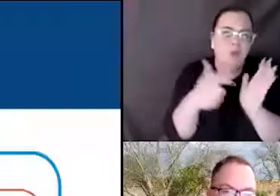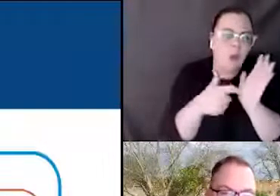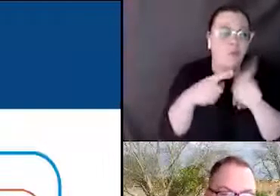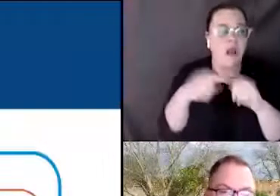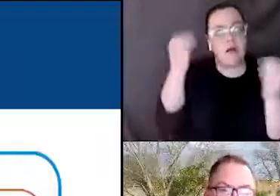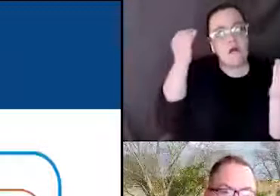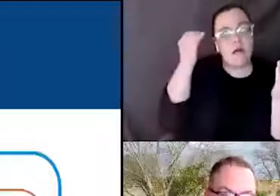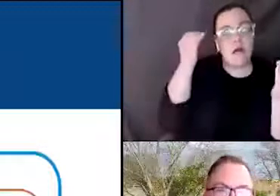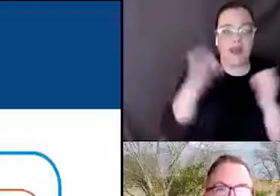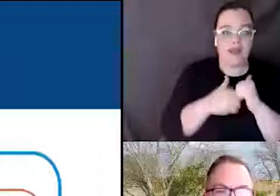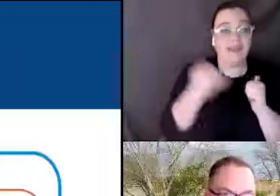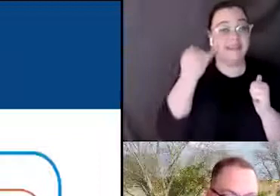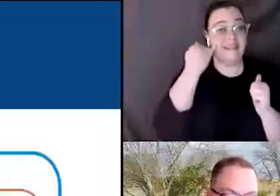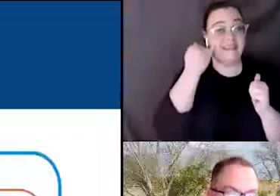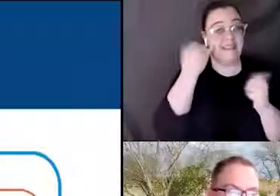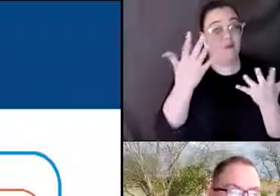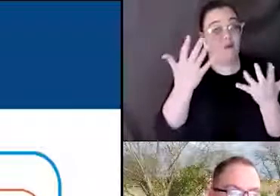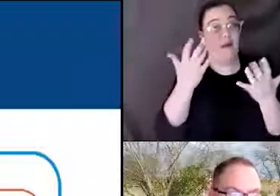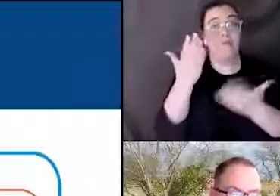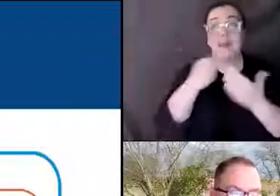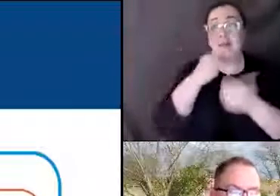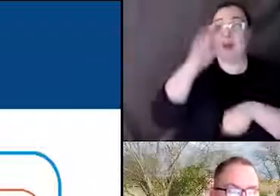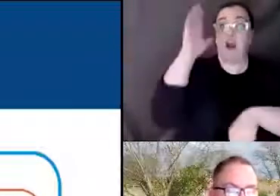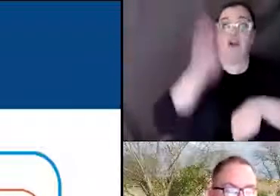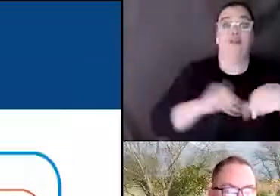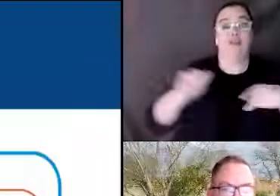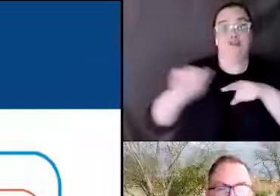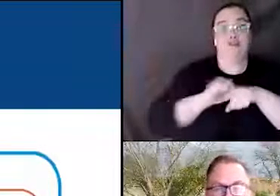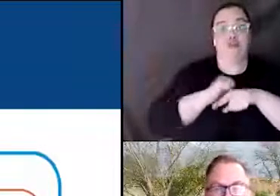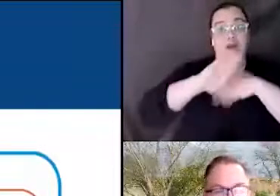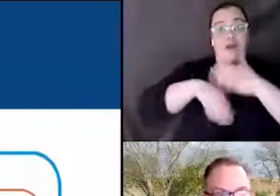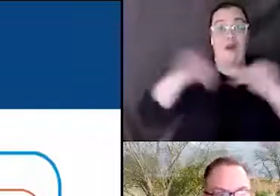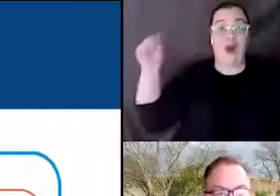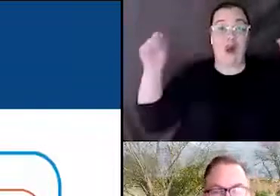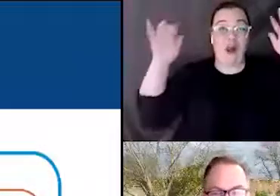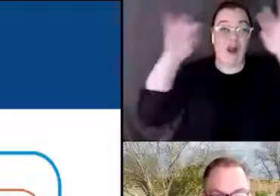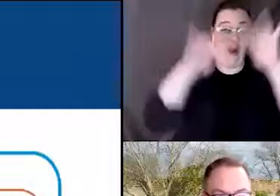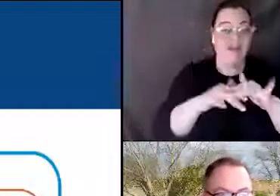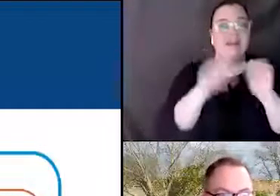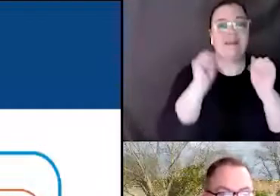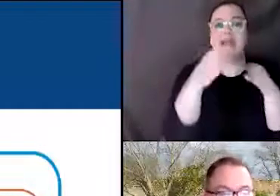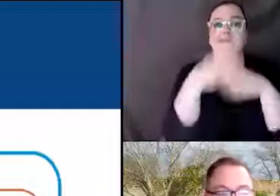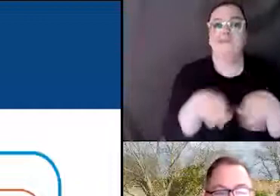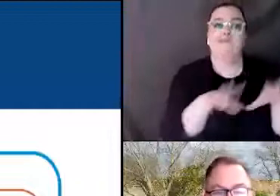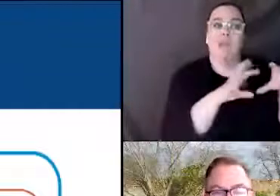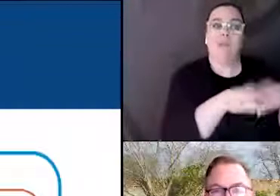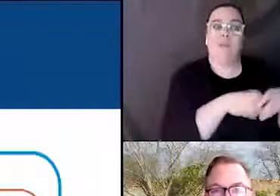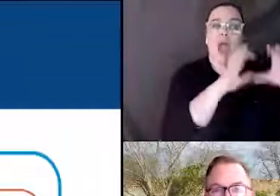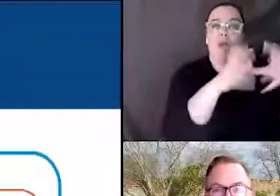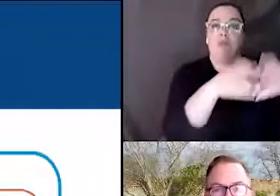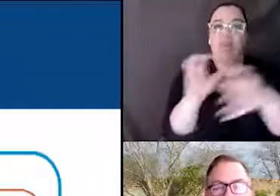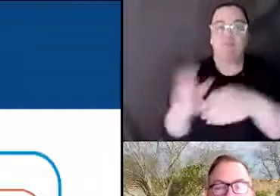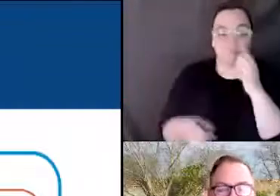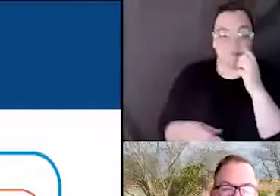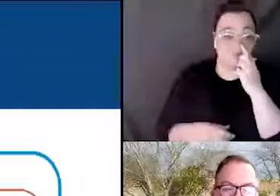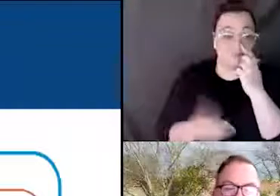not, as a drill, have everybody go to that one location. So you could have your drill on any day, at any time. It's actually a good